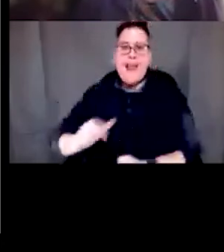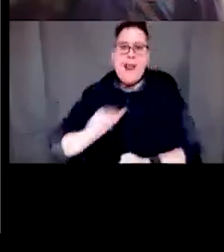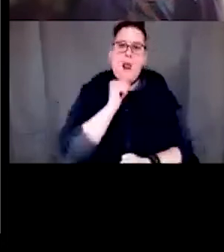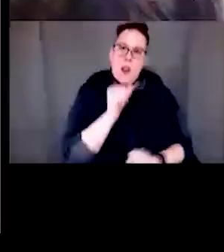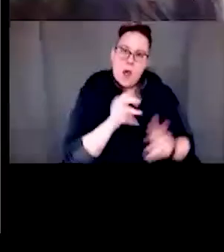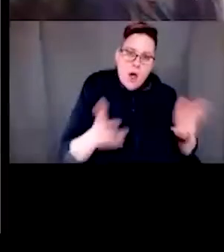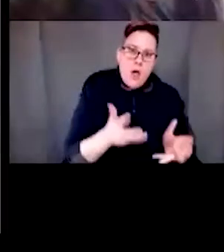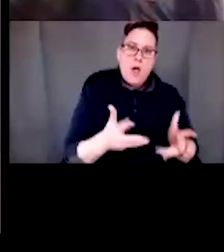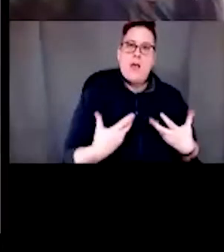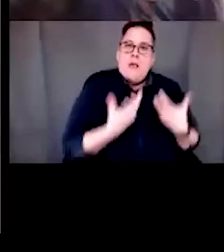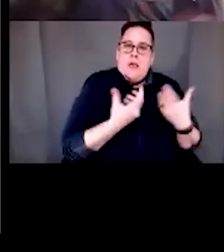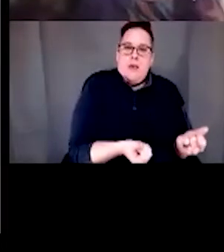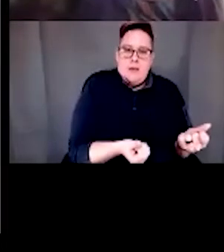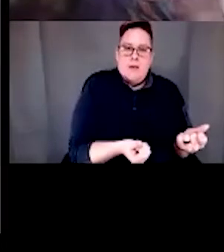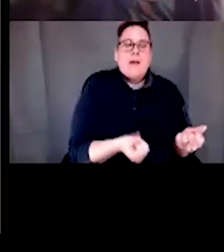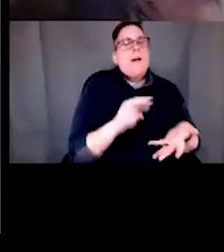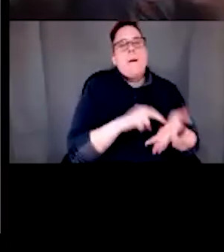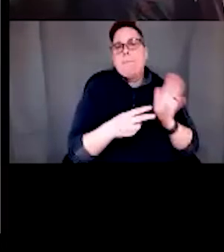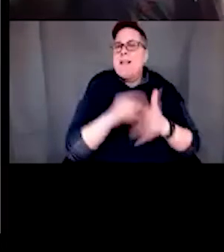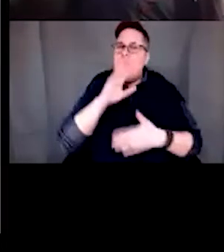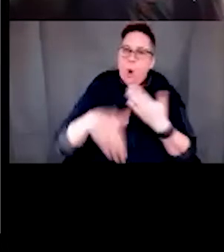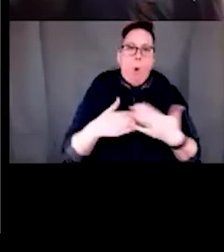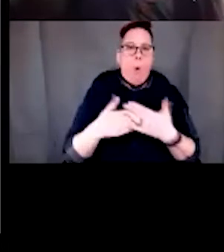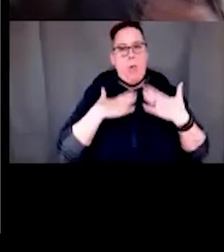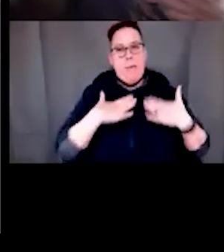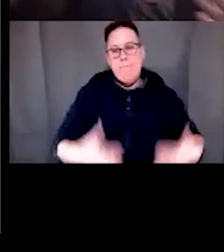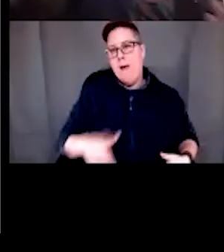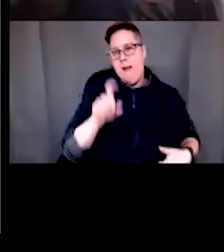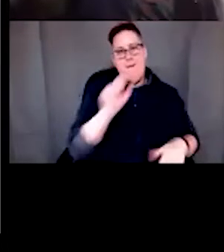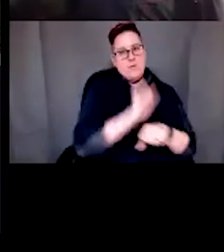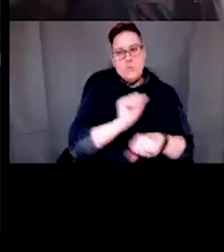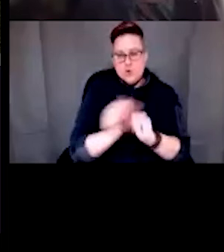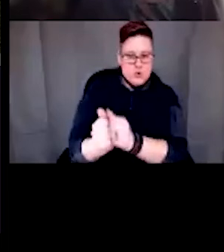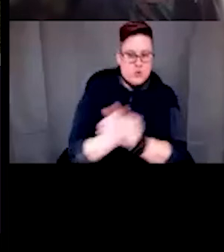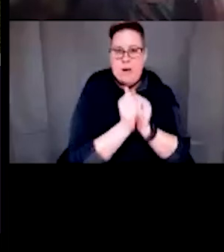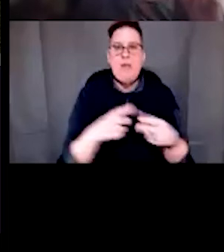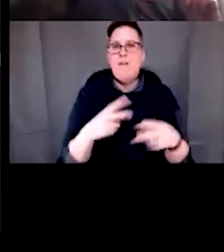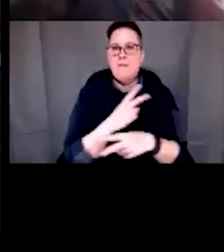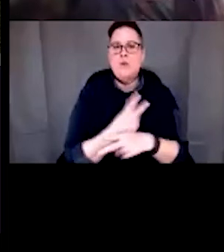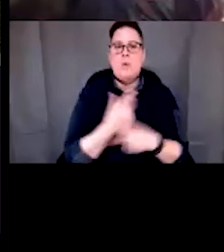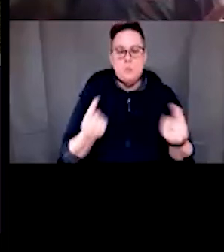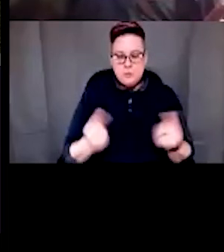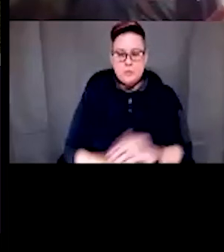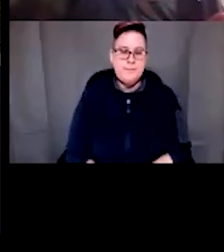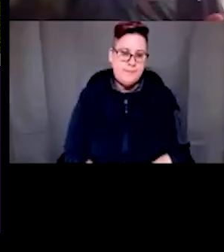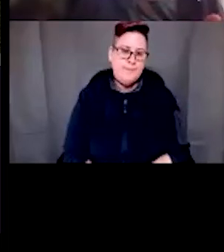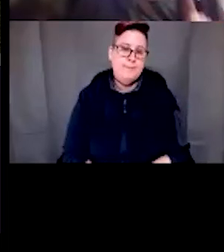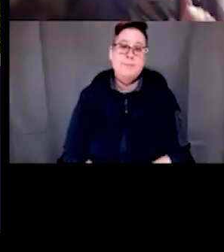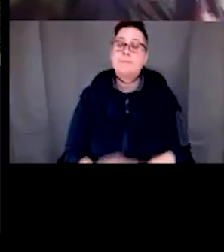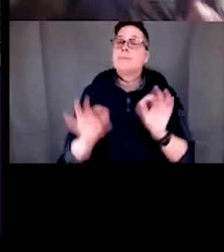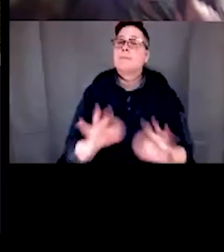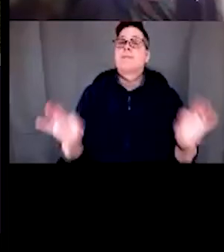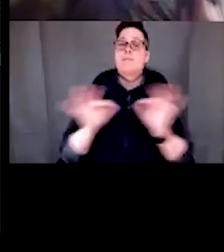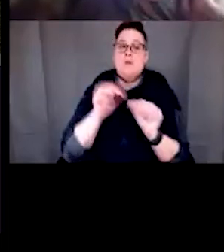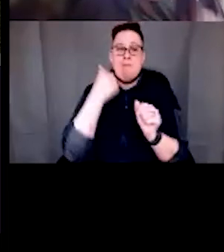growth. And that requires a whole body mobilization of how are we doing? And it's always important to remember